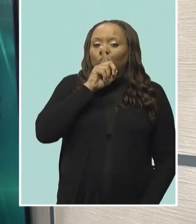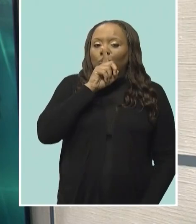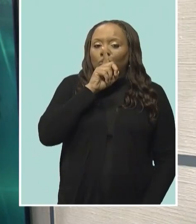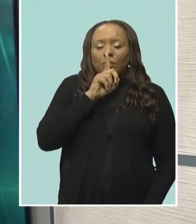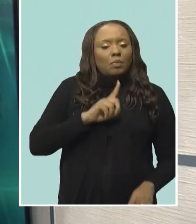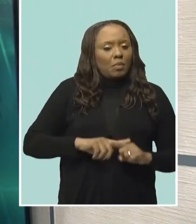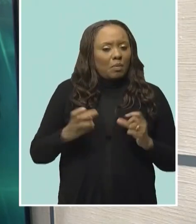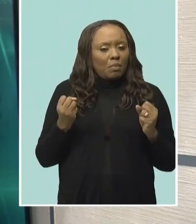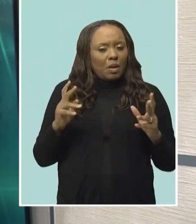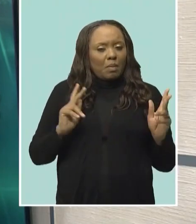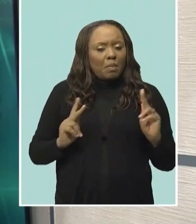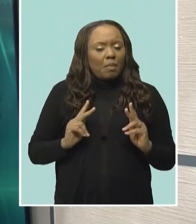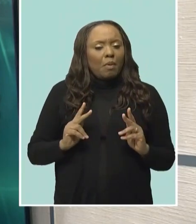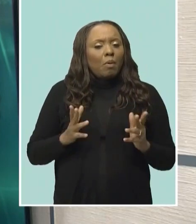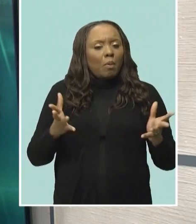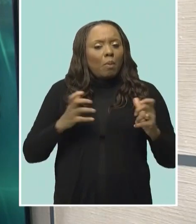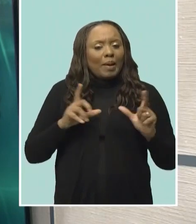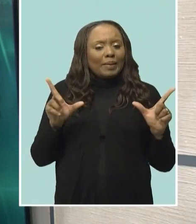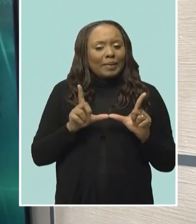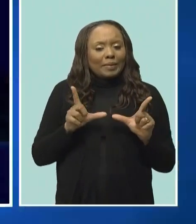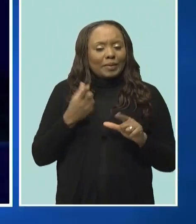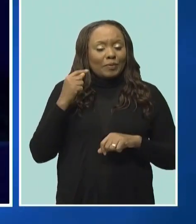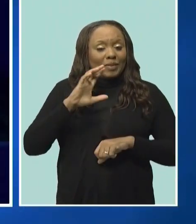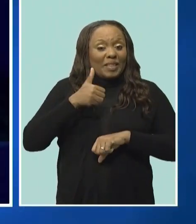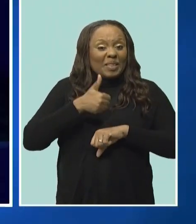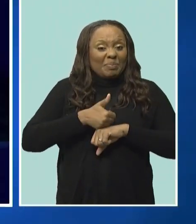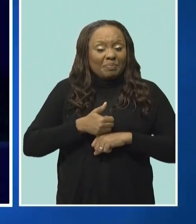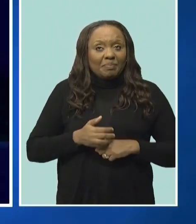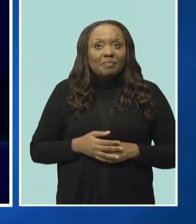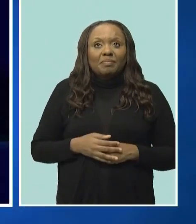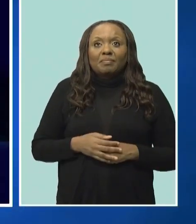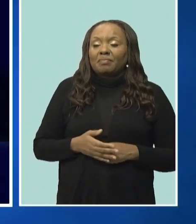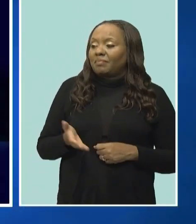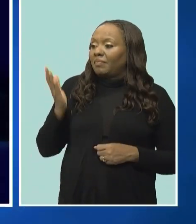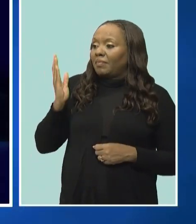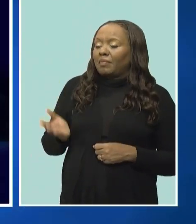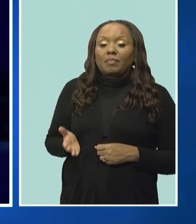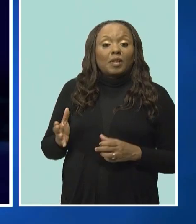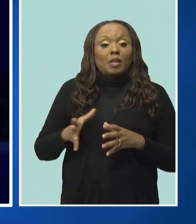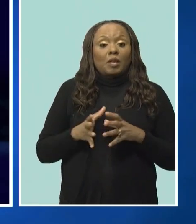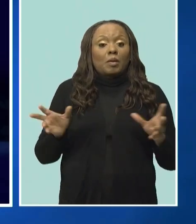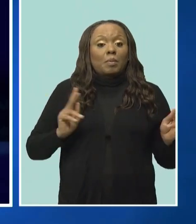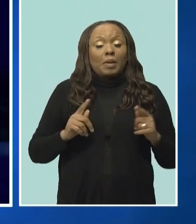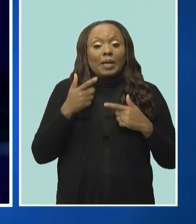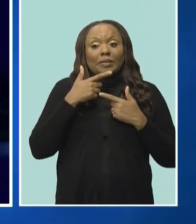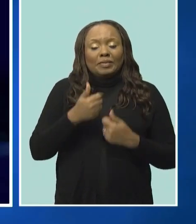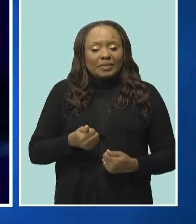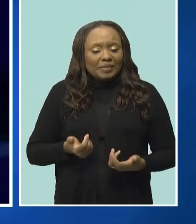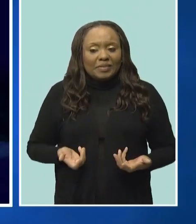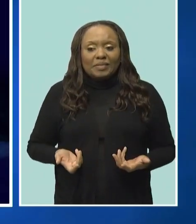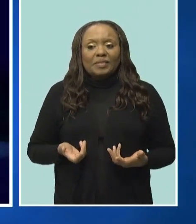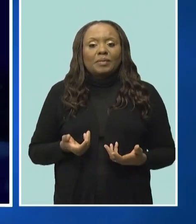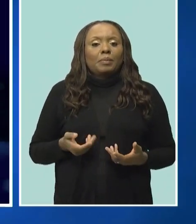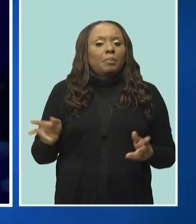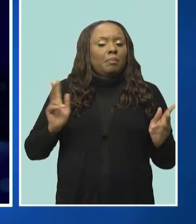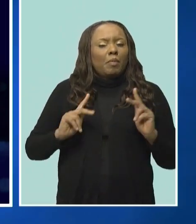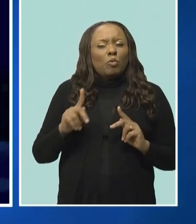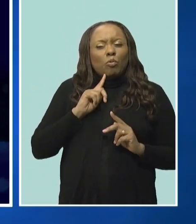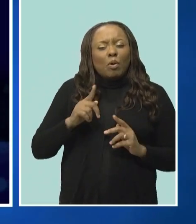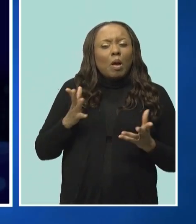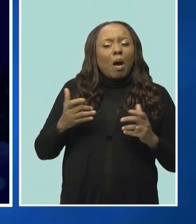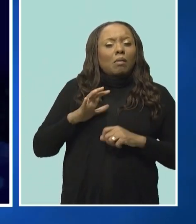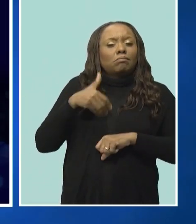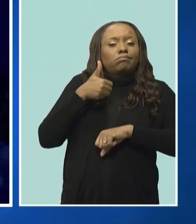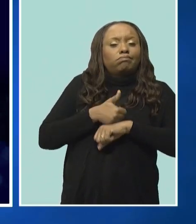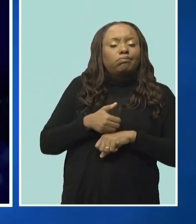seeking licenses. There's a lot of interest within the Barbados market. Barbados continues to be a very attractive market